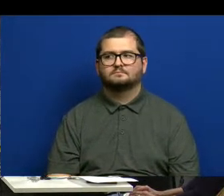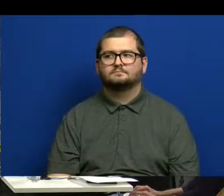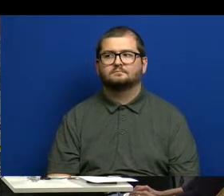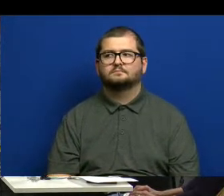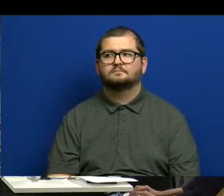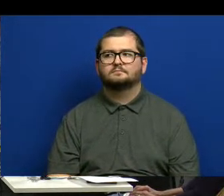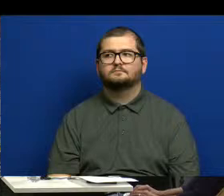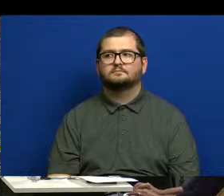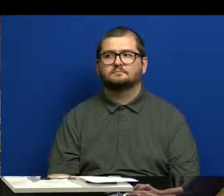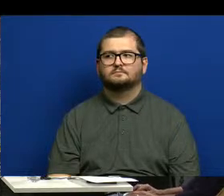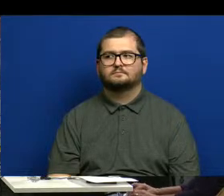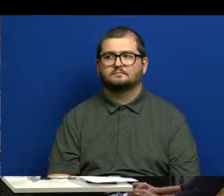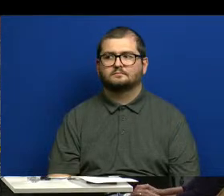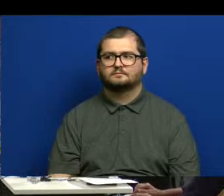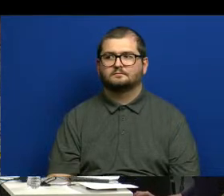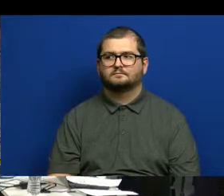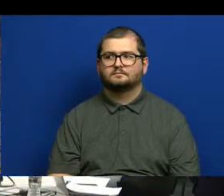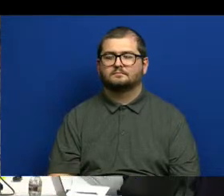First,